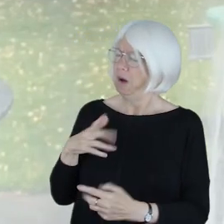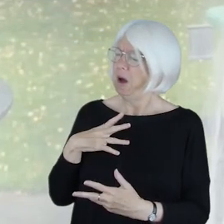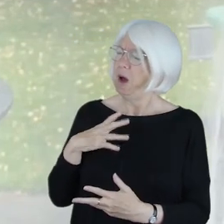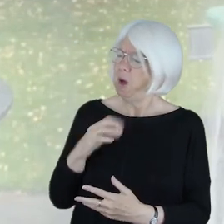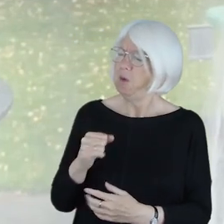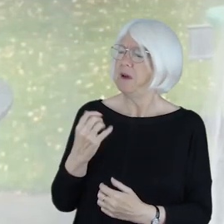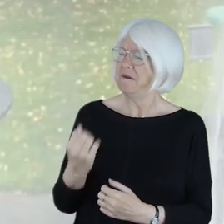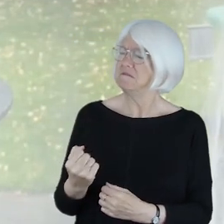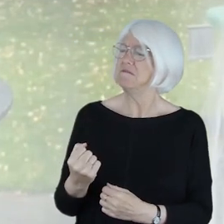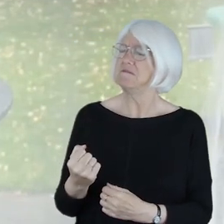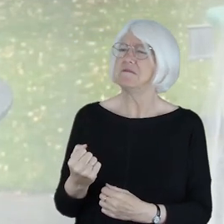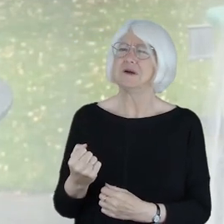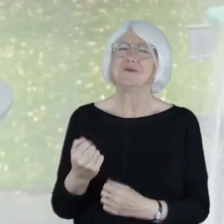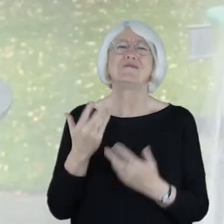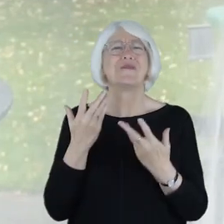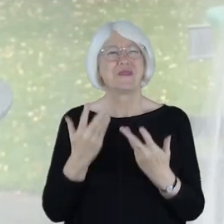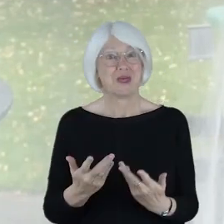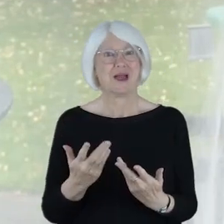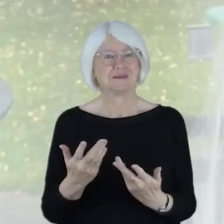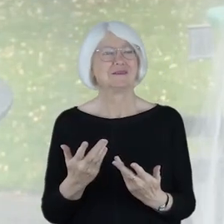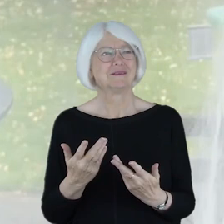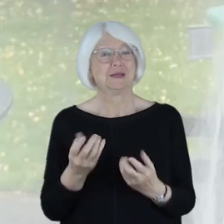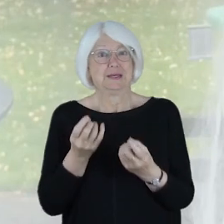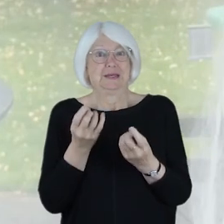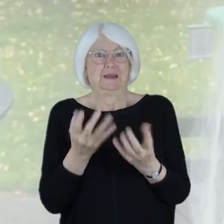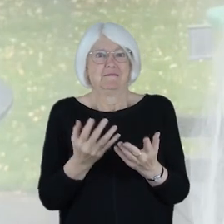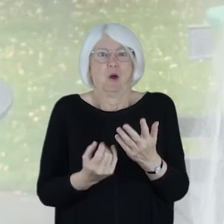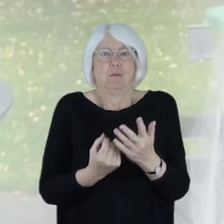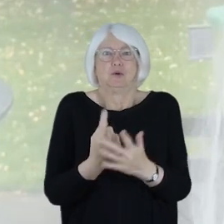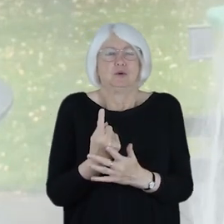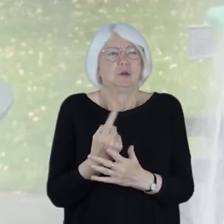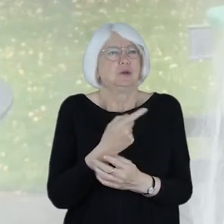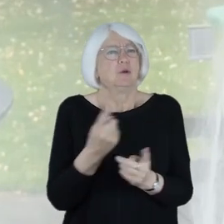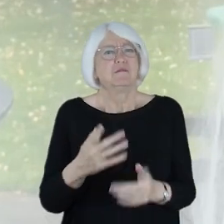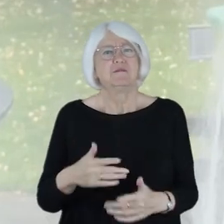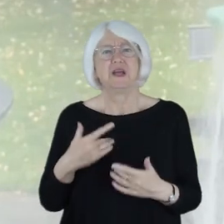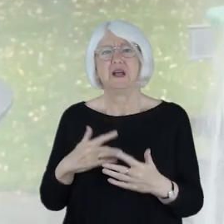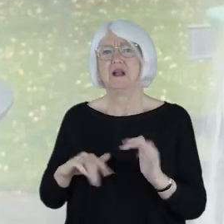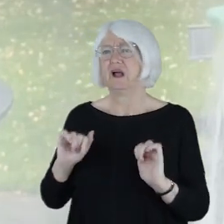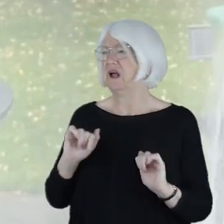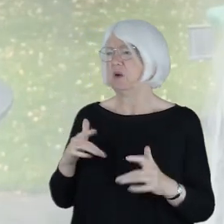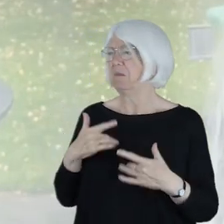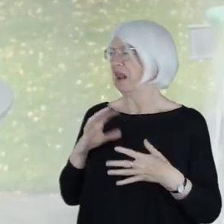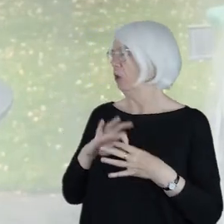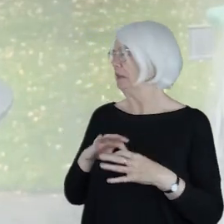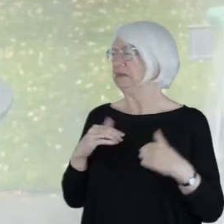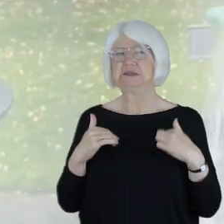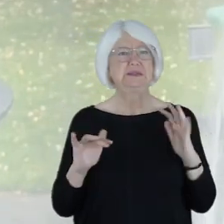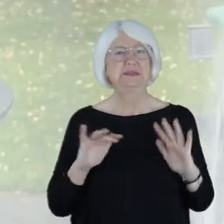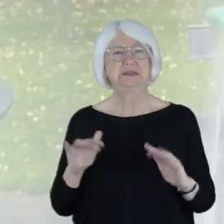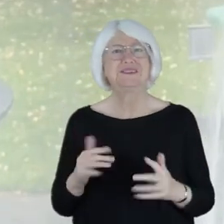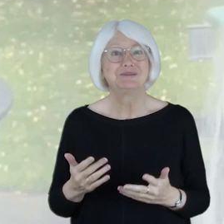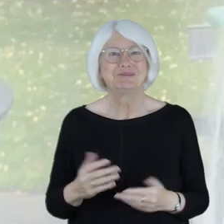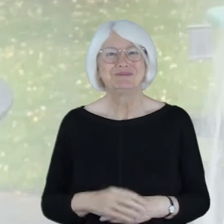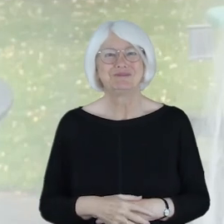and embracing, then that gives them the opportunity not to feel outside. And then we've